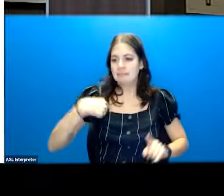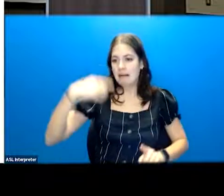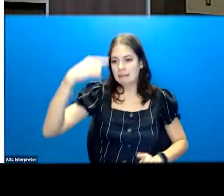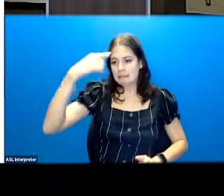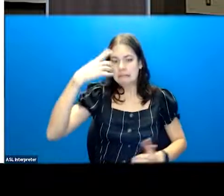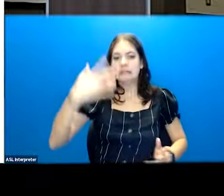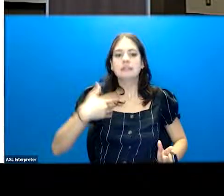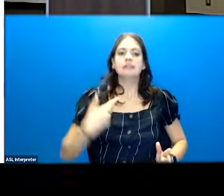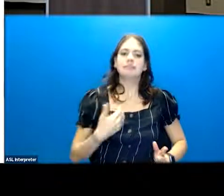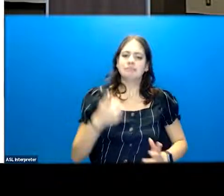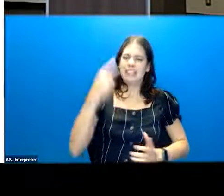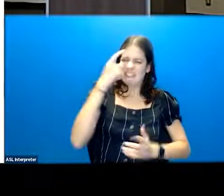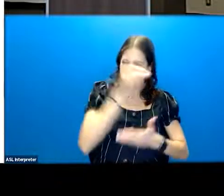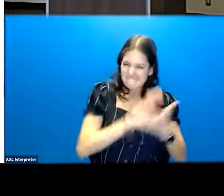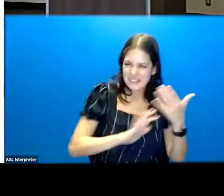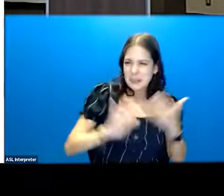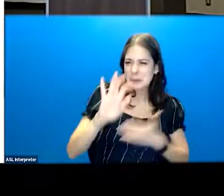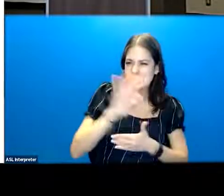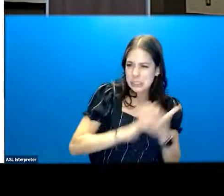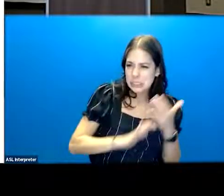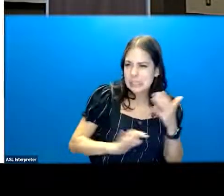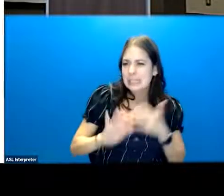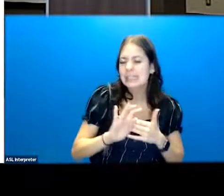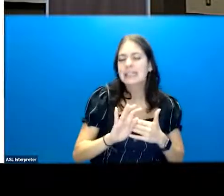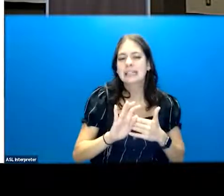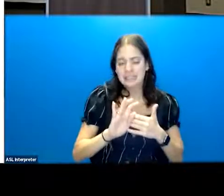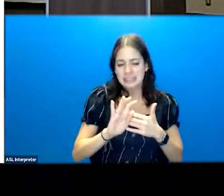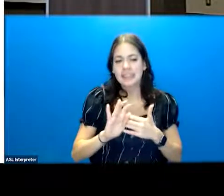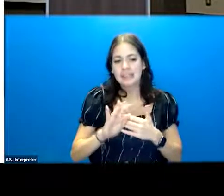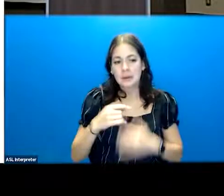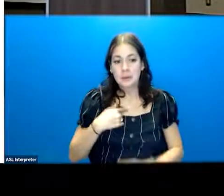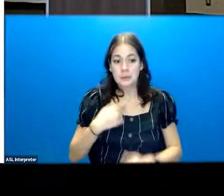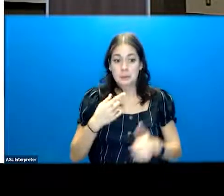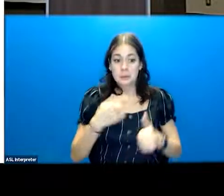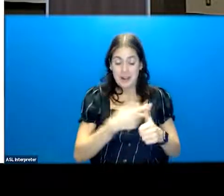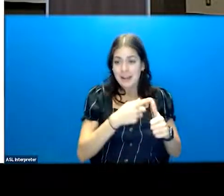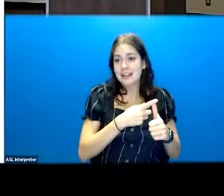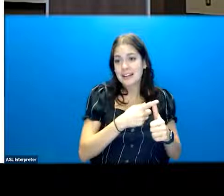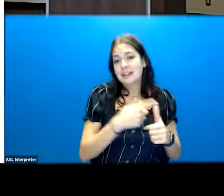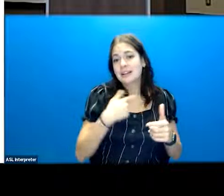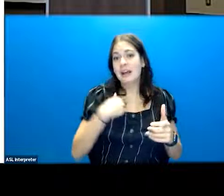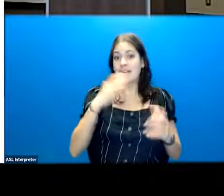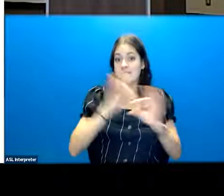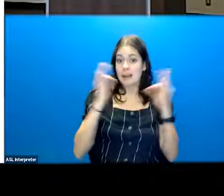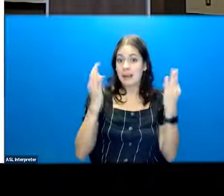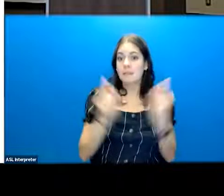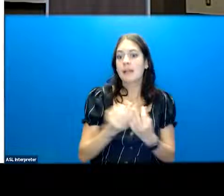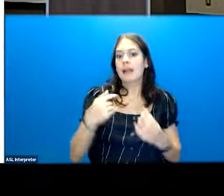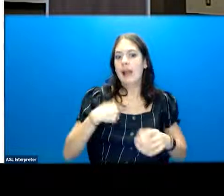is a little bit of confusion in one, when family